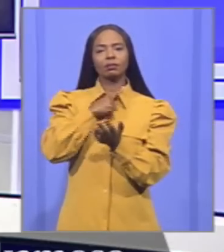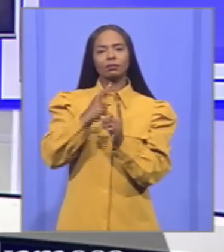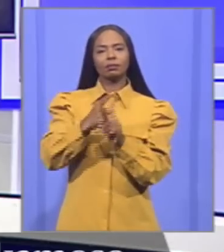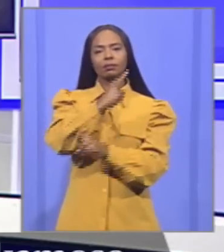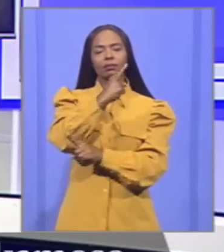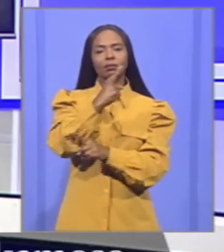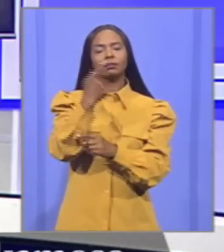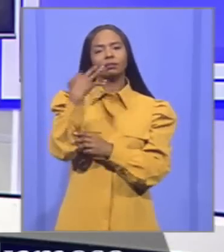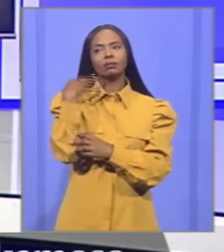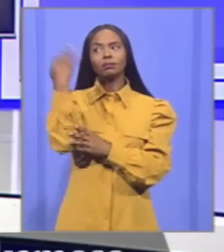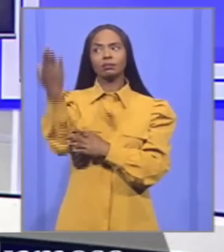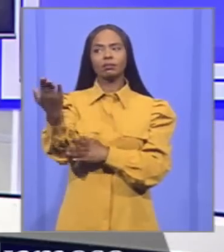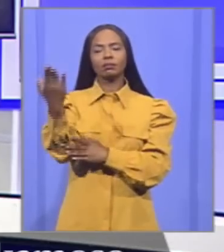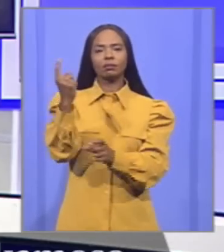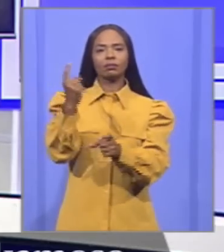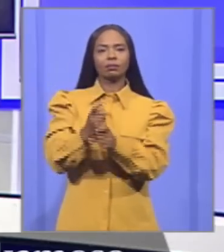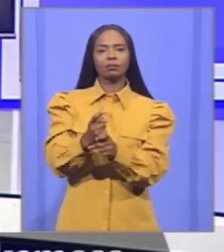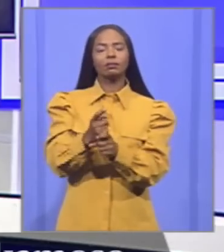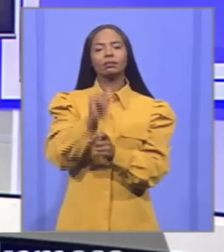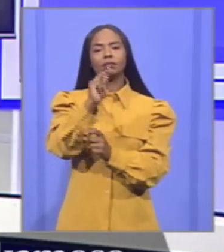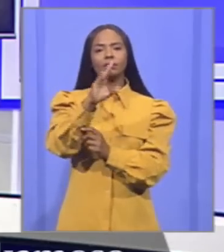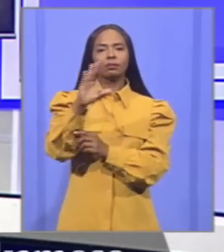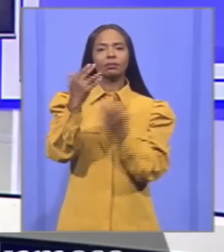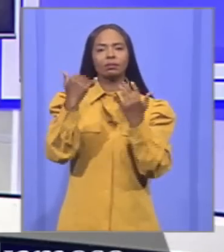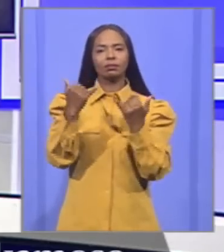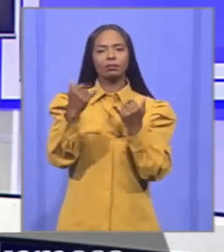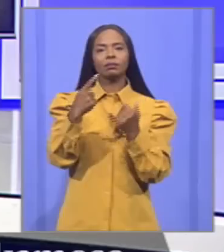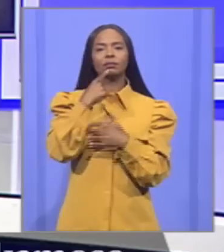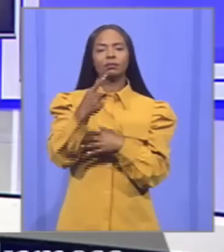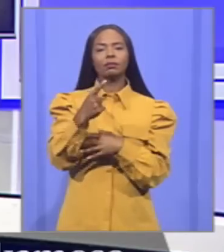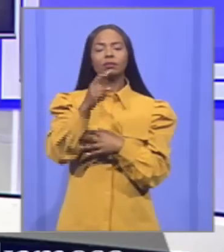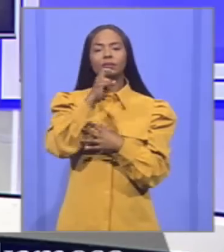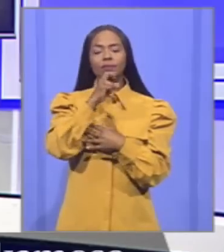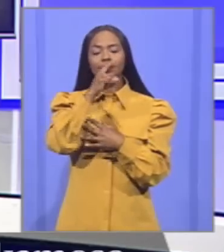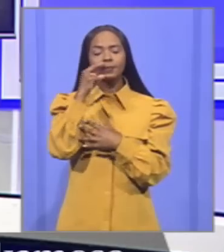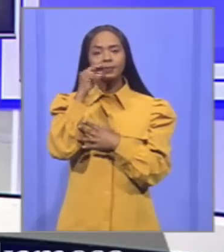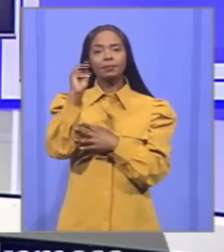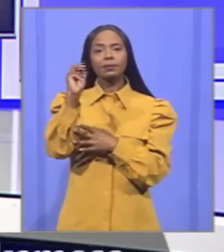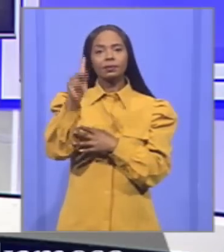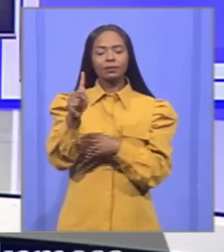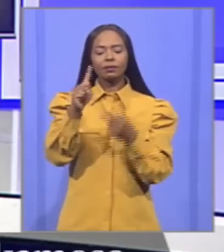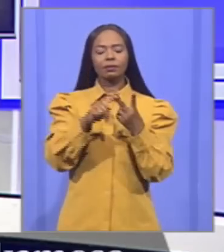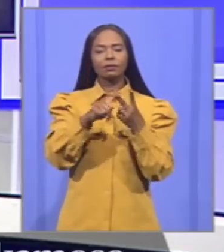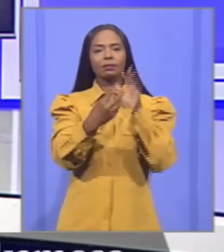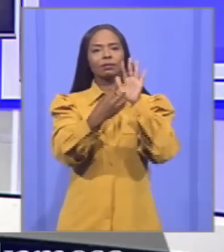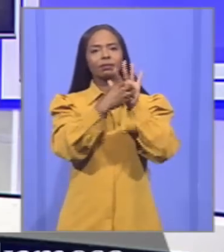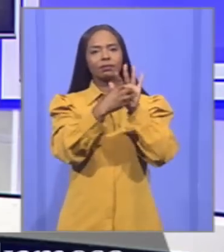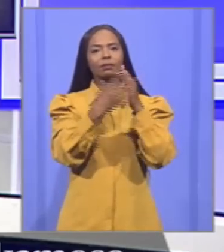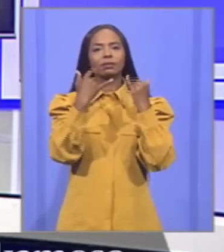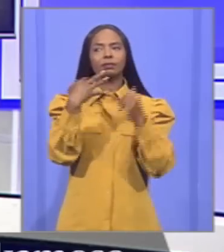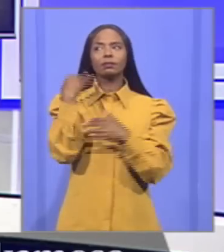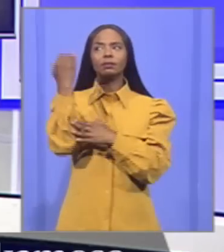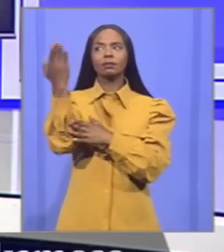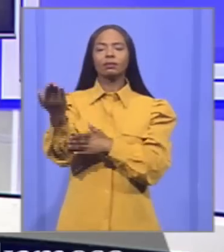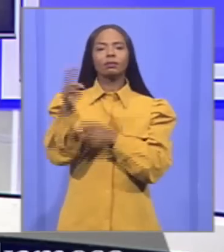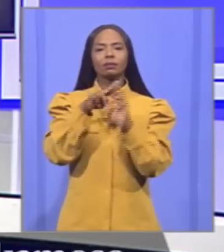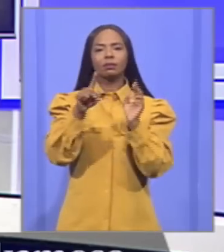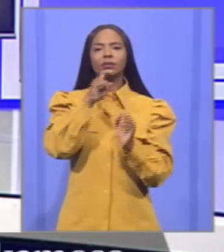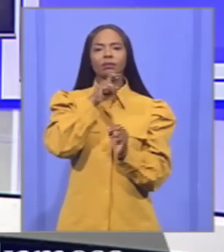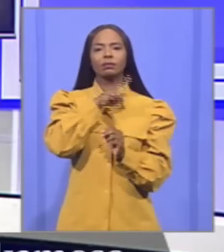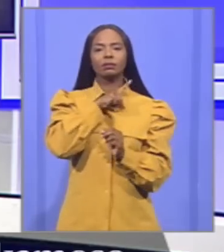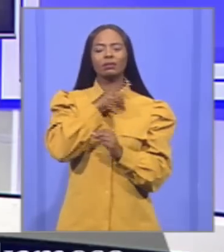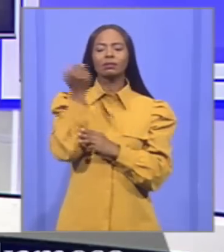ganediwe. ANC tla dira maiteko a thibelo ya tiriso ya leina le letshwao la Umkhonto we Sizwe eo e le mokgatlho wa yona wa sesole sa maloba